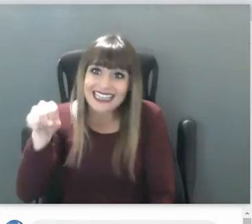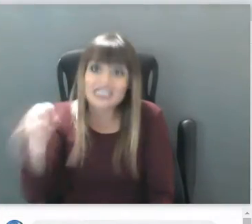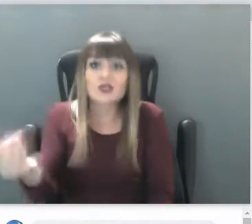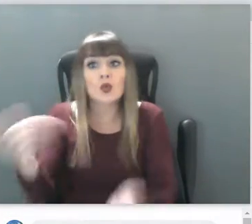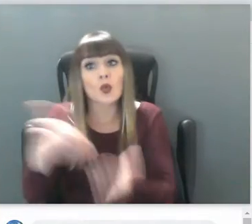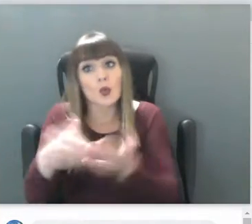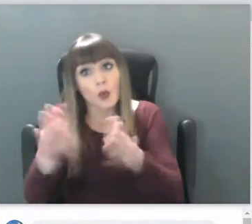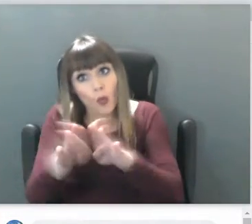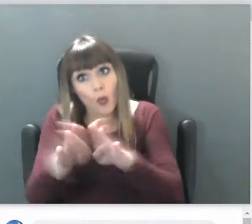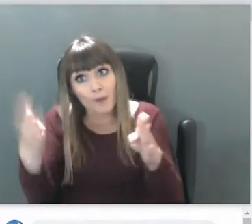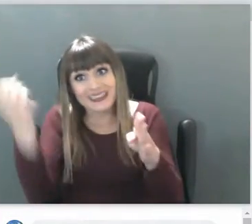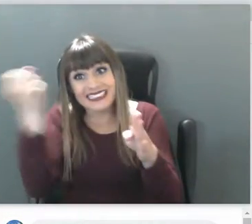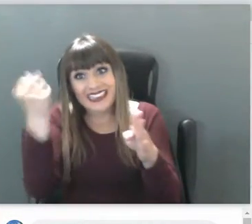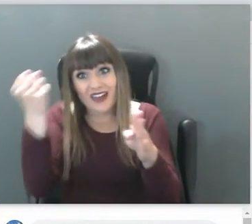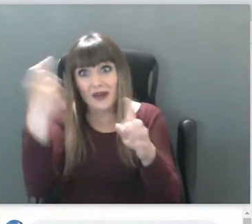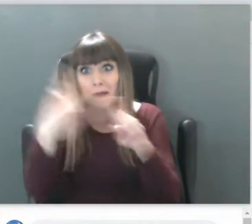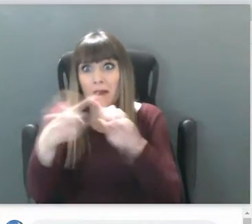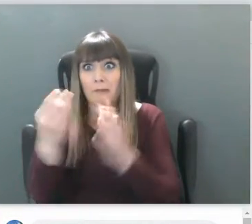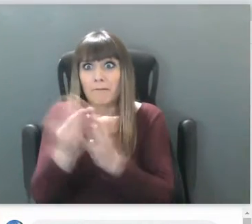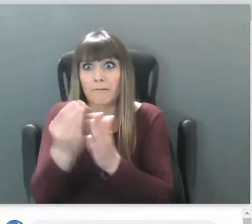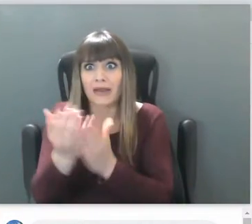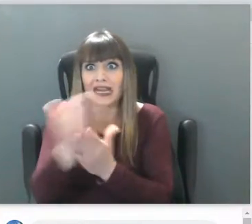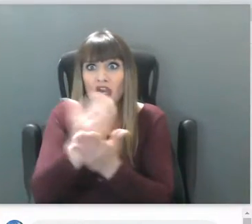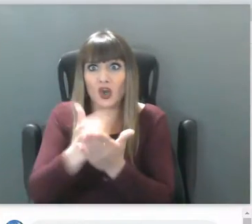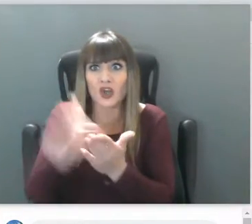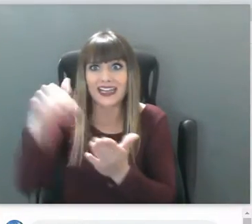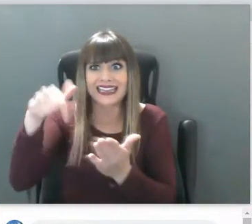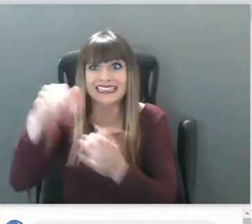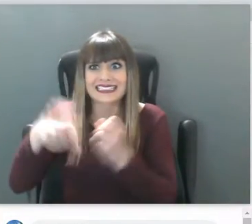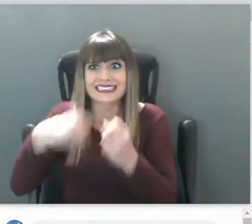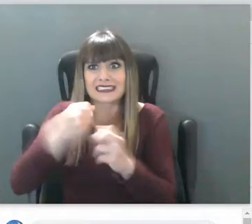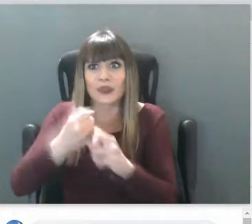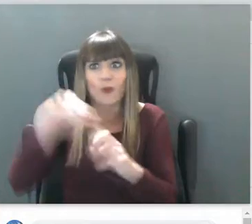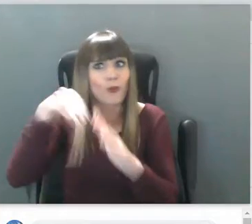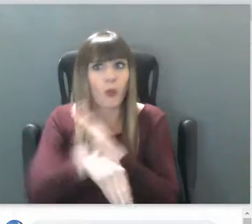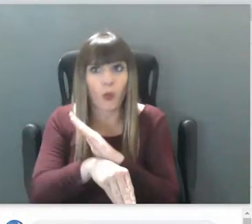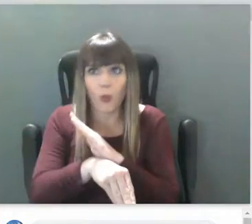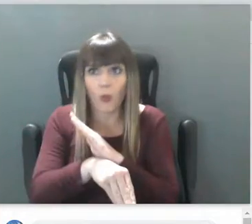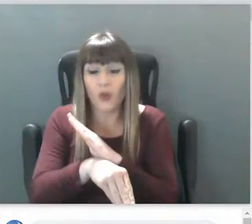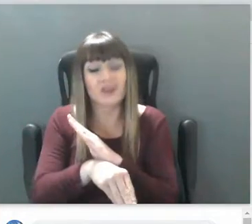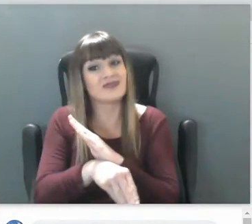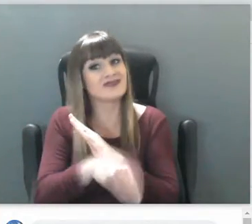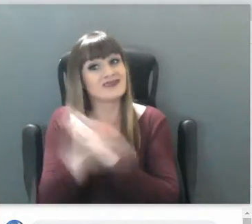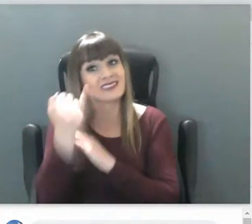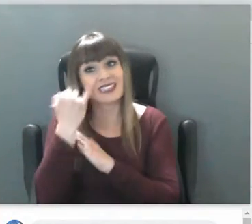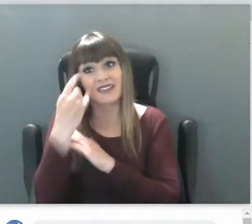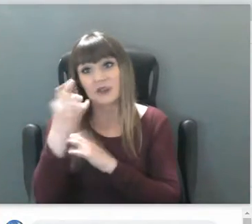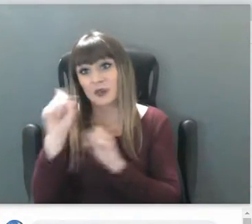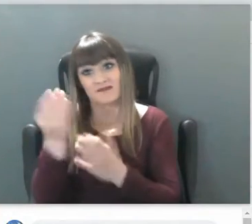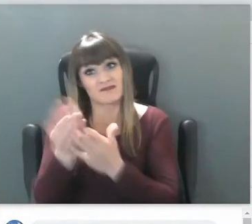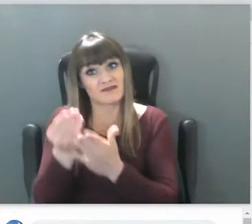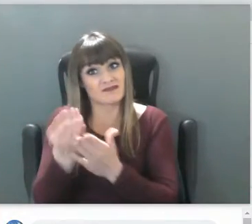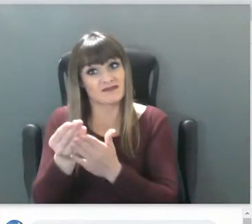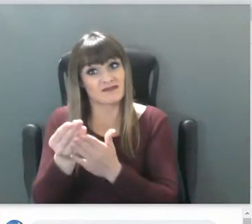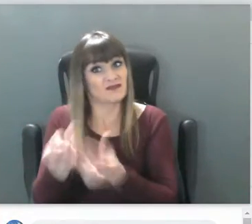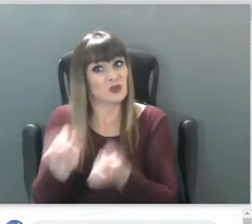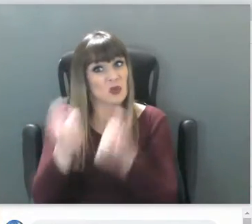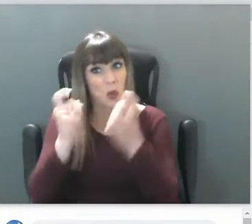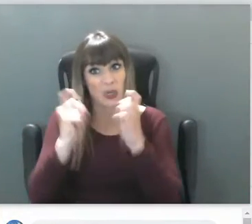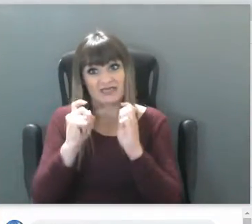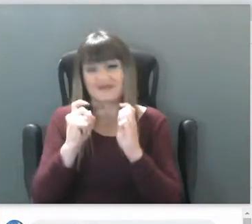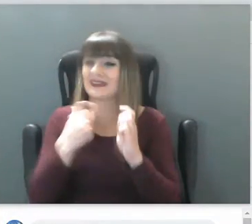is really down for the year. So any monetary support would be so appreciated. Good job. There's a donate button right there on